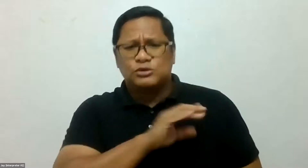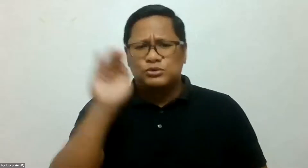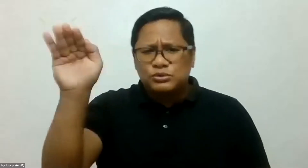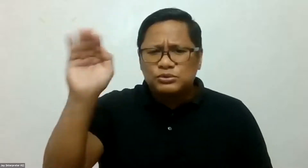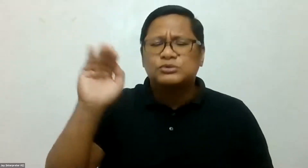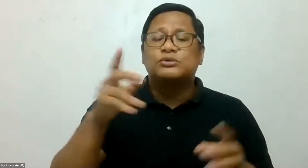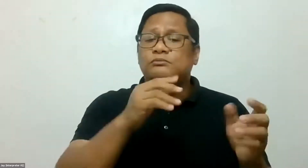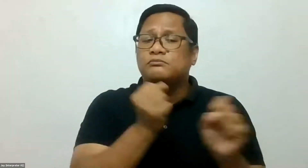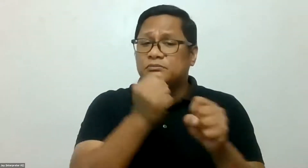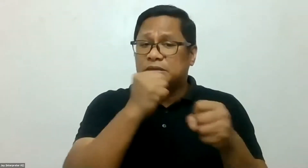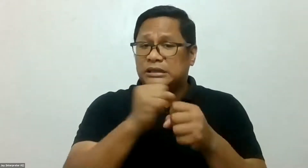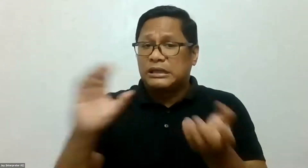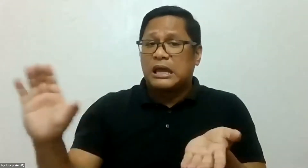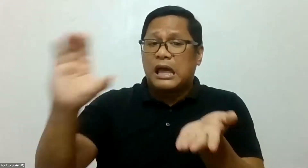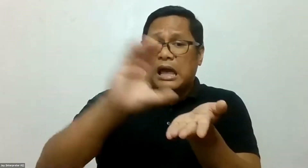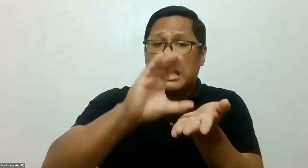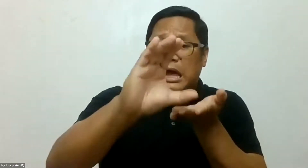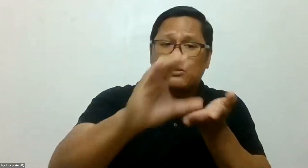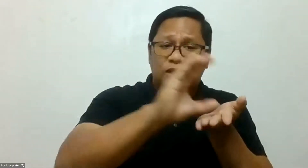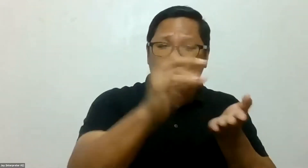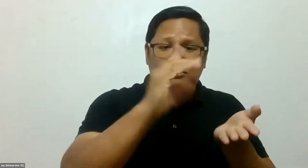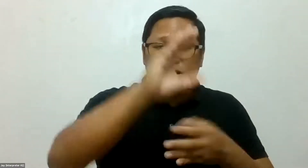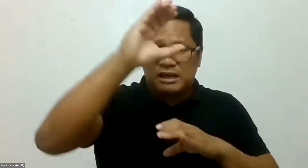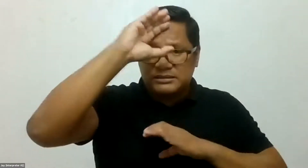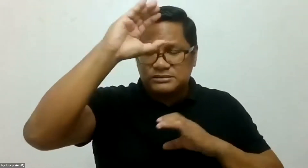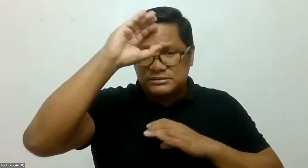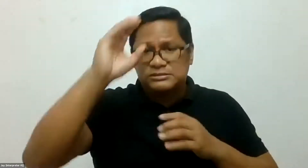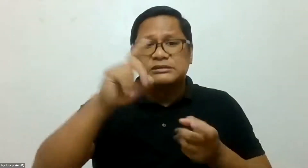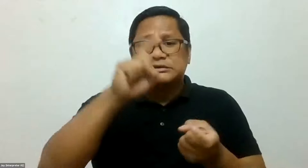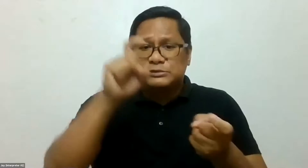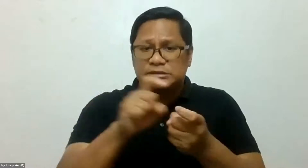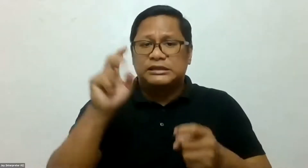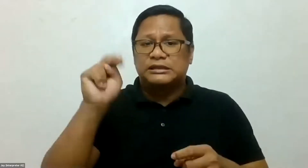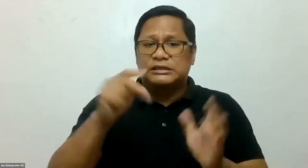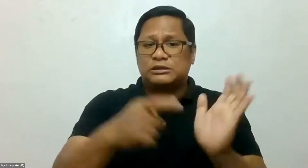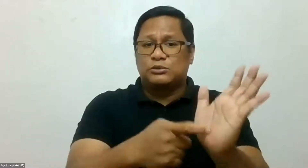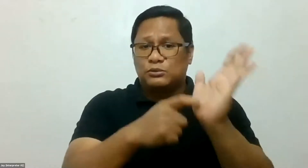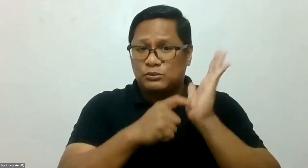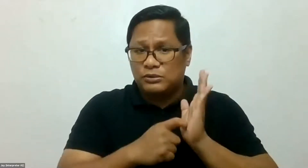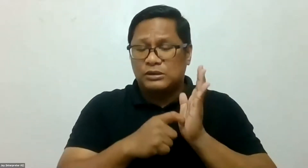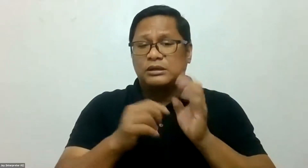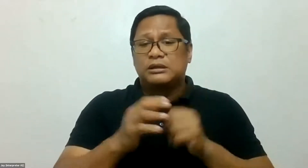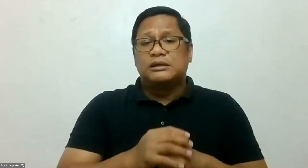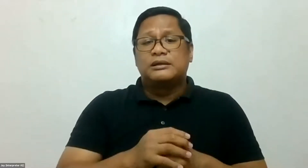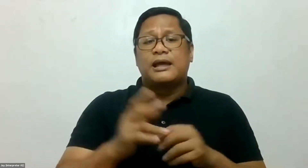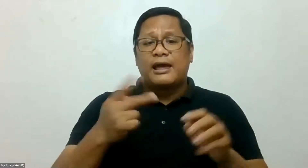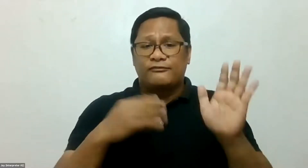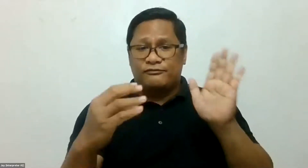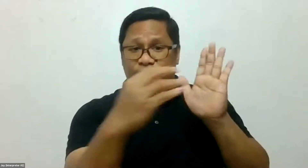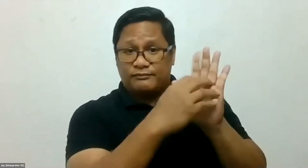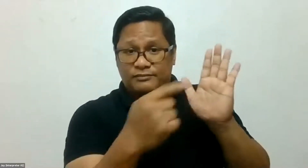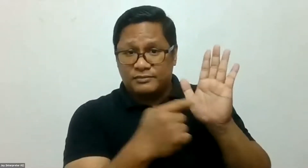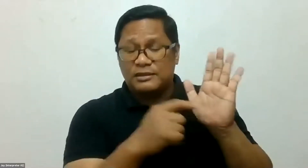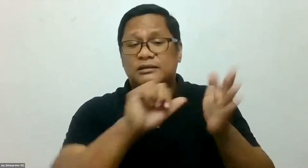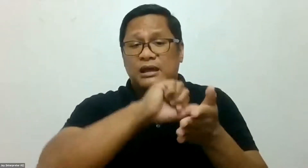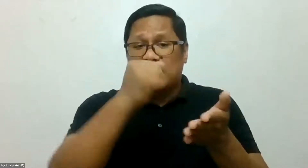ensure this is allocated for cancer, as the NICA law specifically requires that in Section 32, which states that the amount should be in the